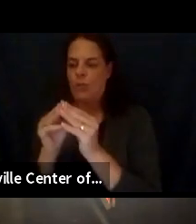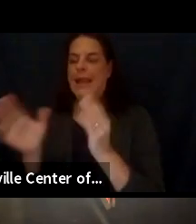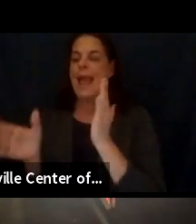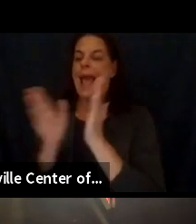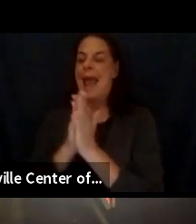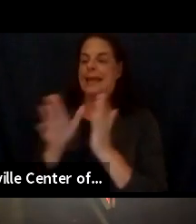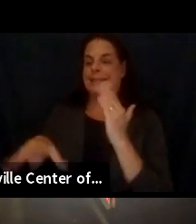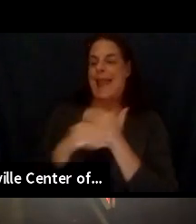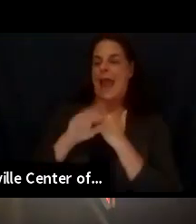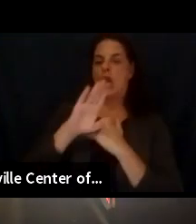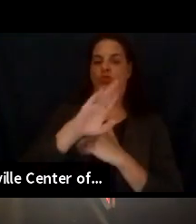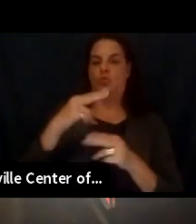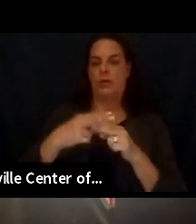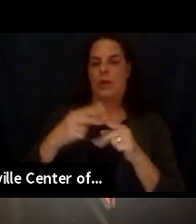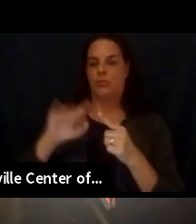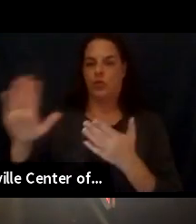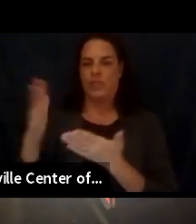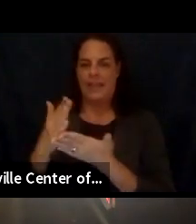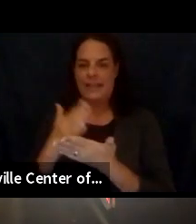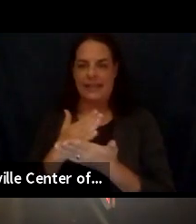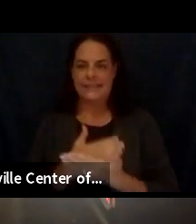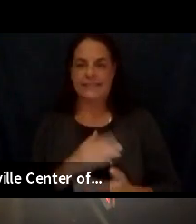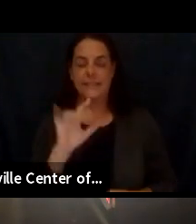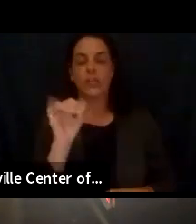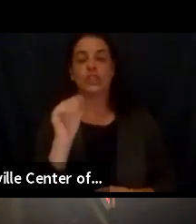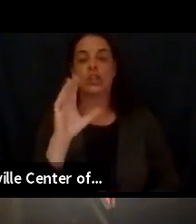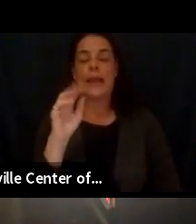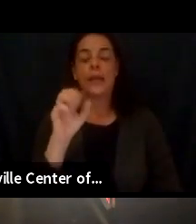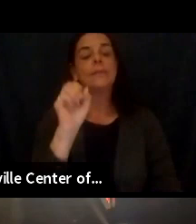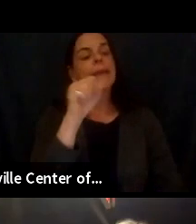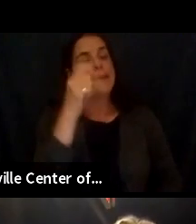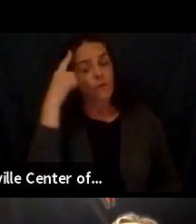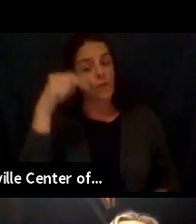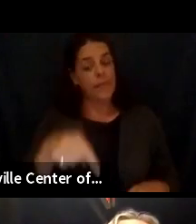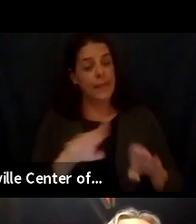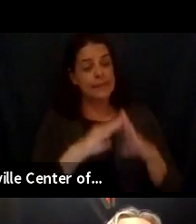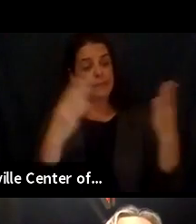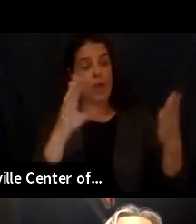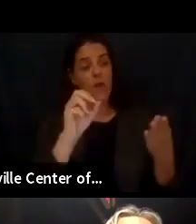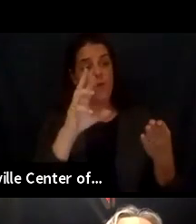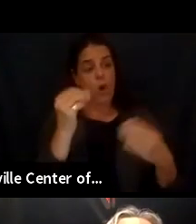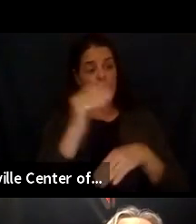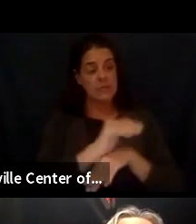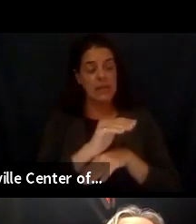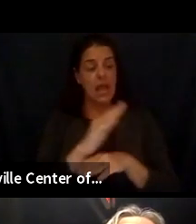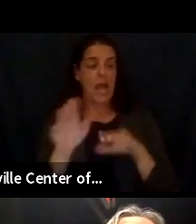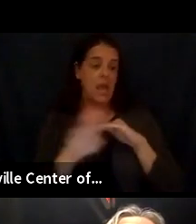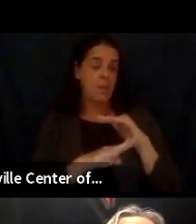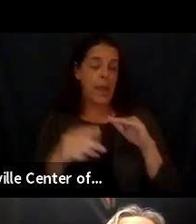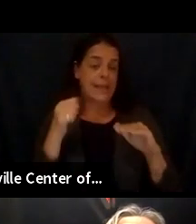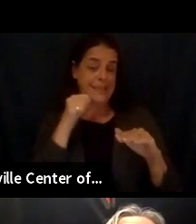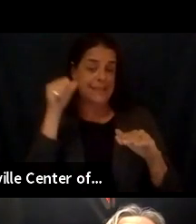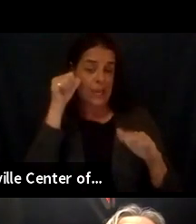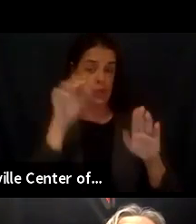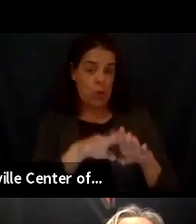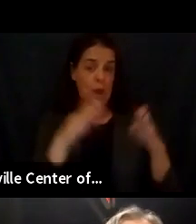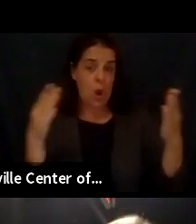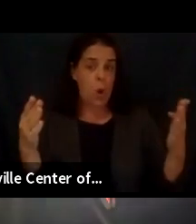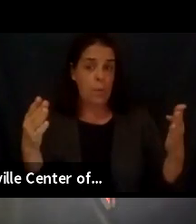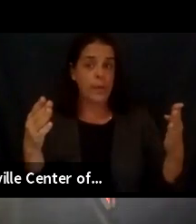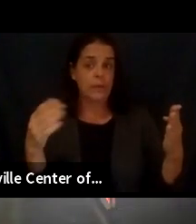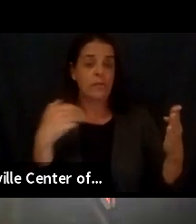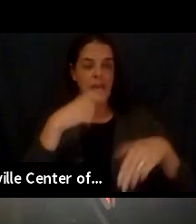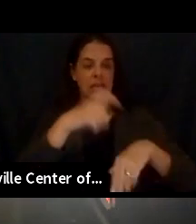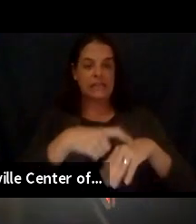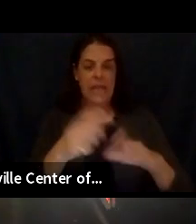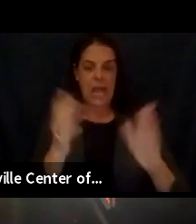Okay. Yeah, Dr. Shamia, for this public forum tonight, basically we opened yesterday. We had a set